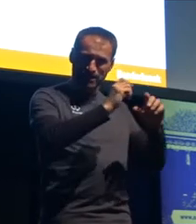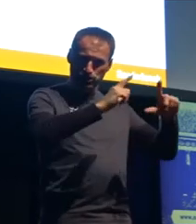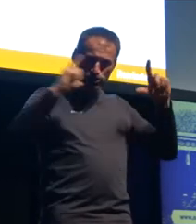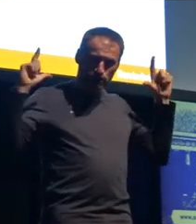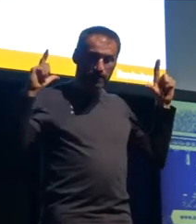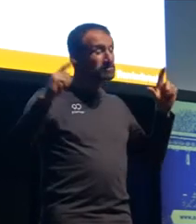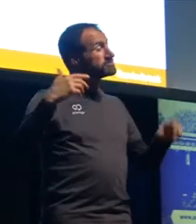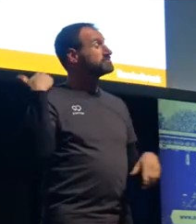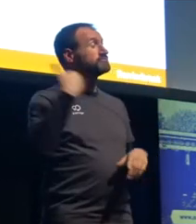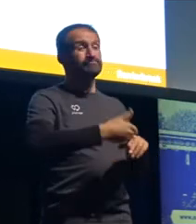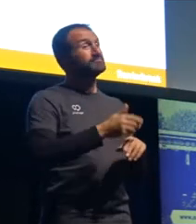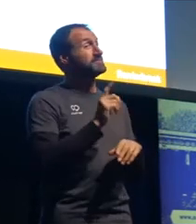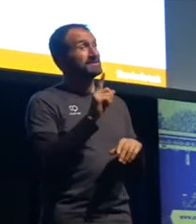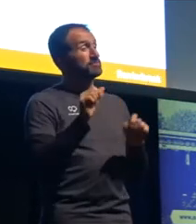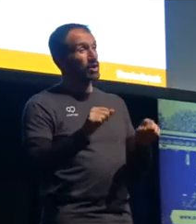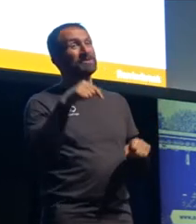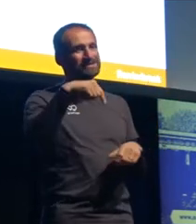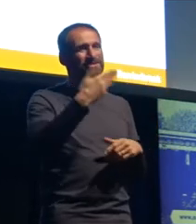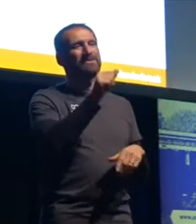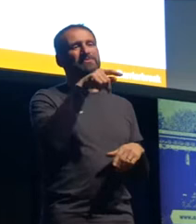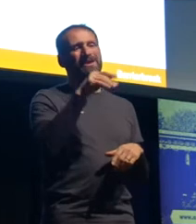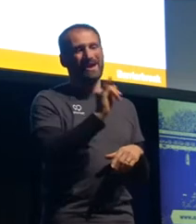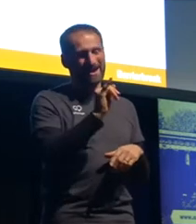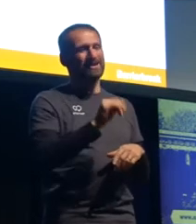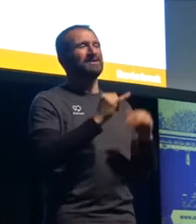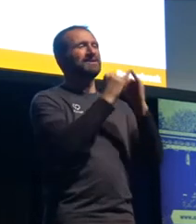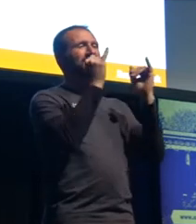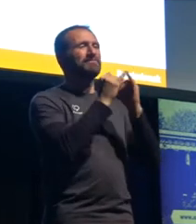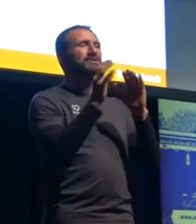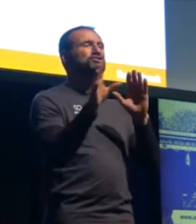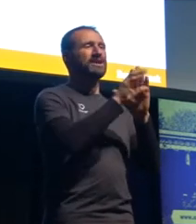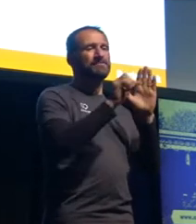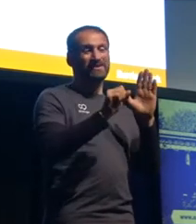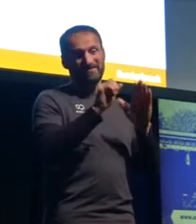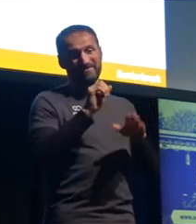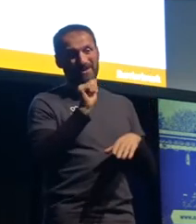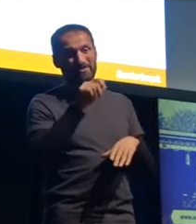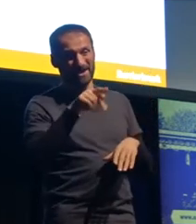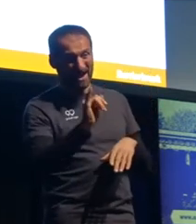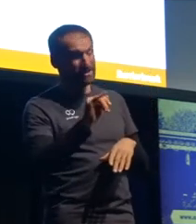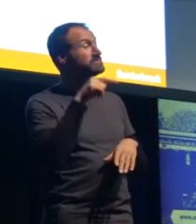this. But now you have an API called the Image Capture API, which makes it possible to do this.